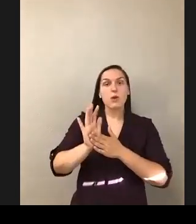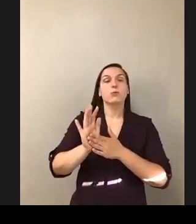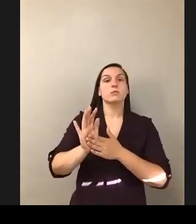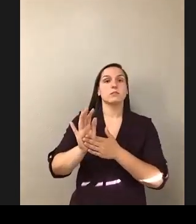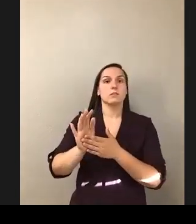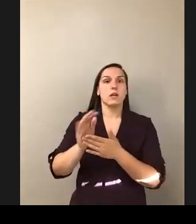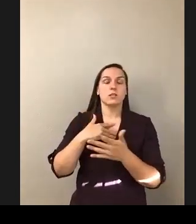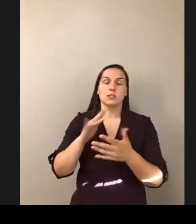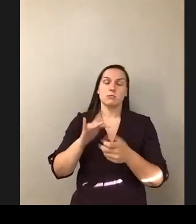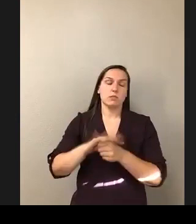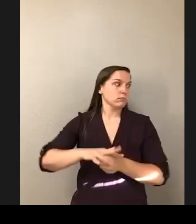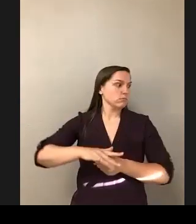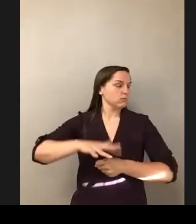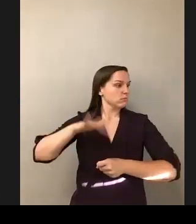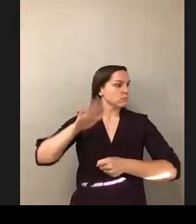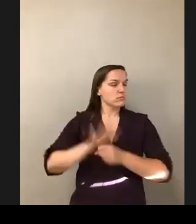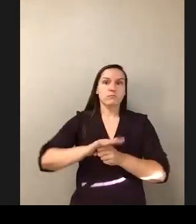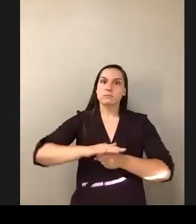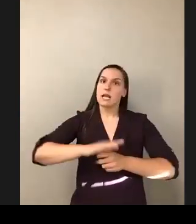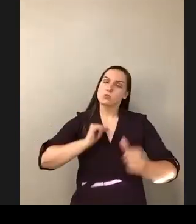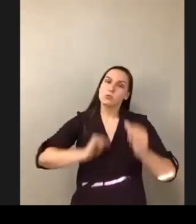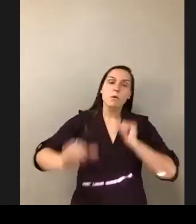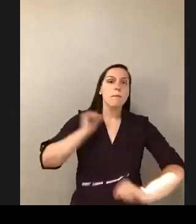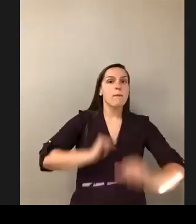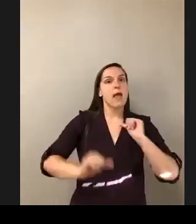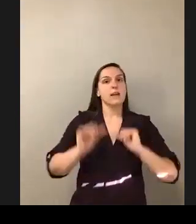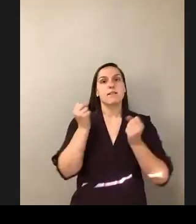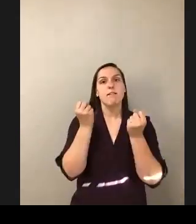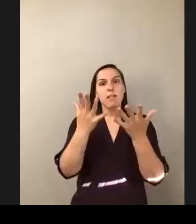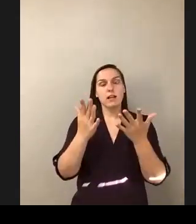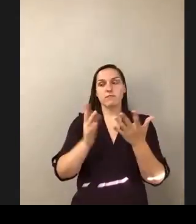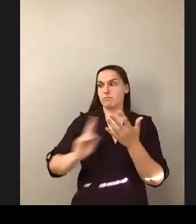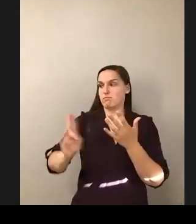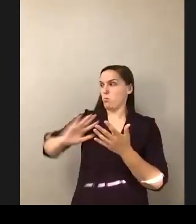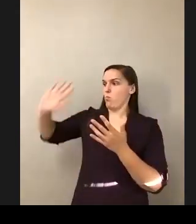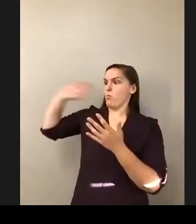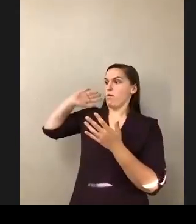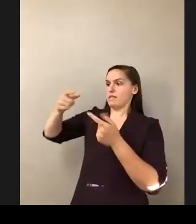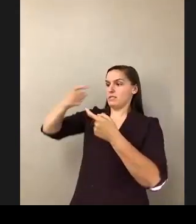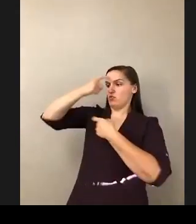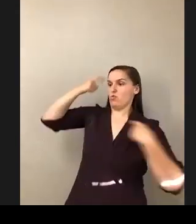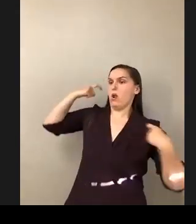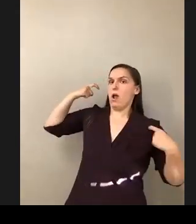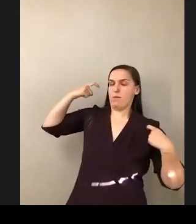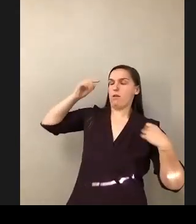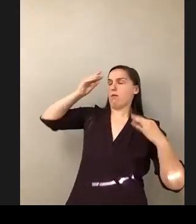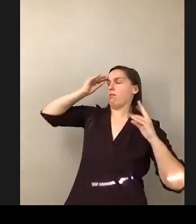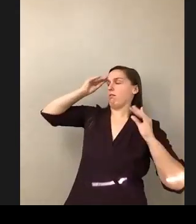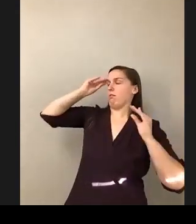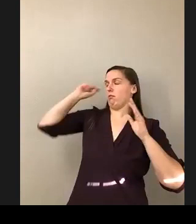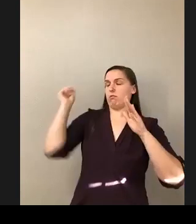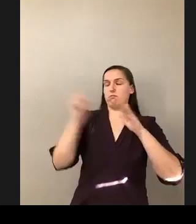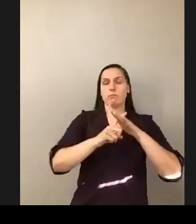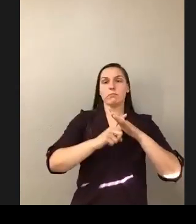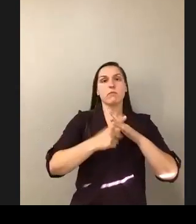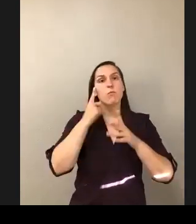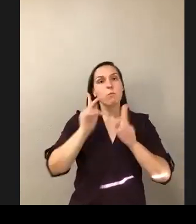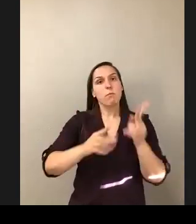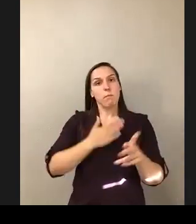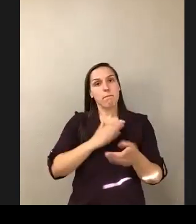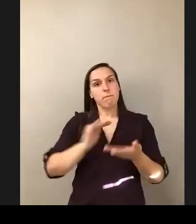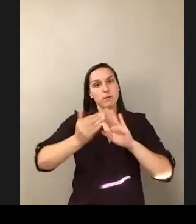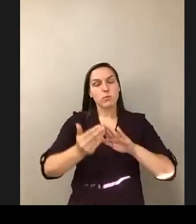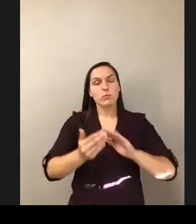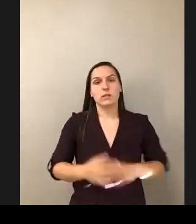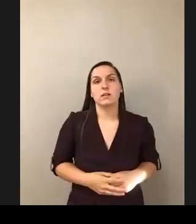It's almost traumatic, and it just brings up a lot of historical trauma for people in my community. And so